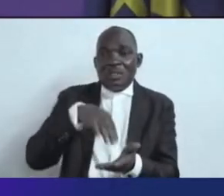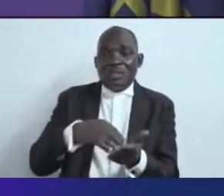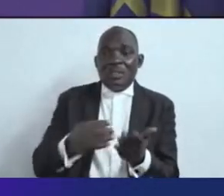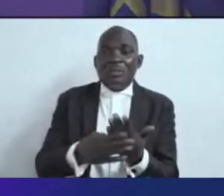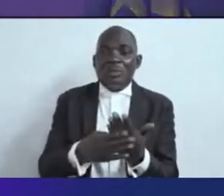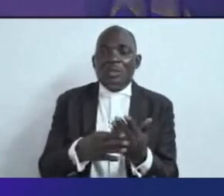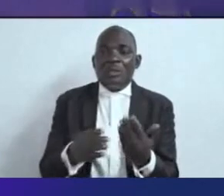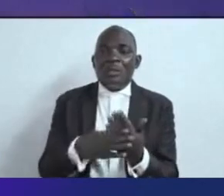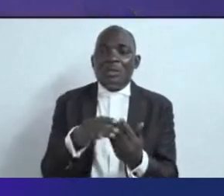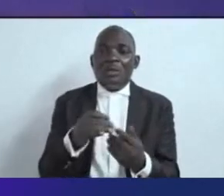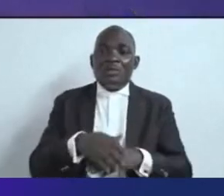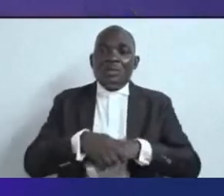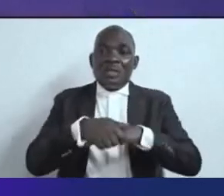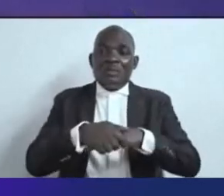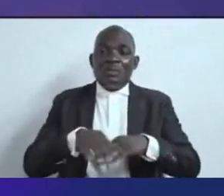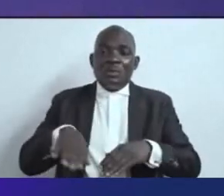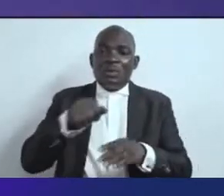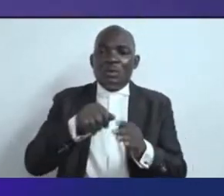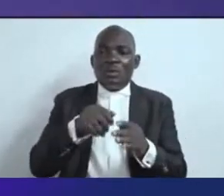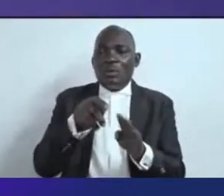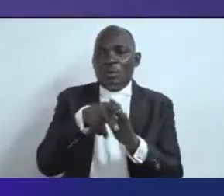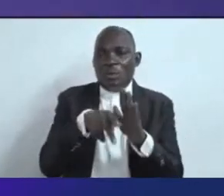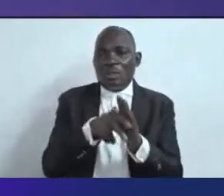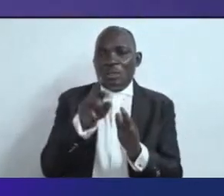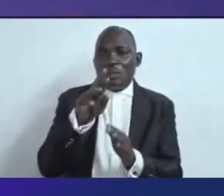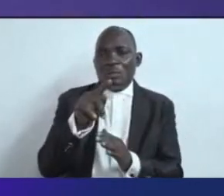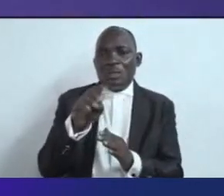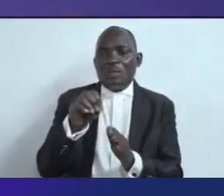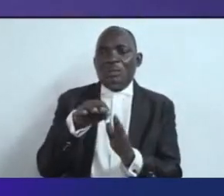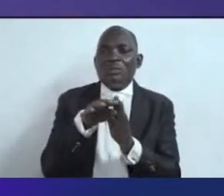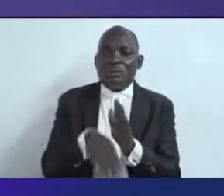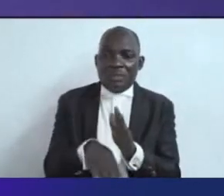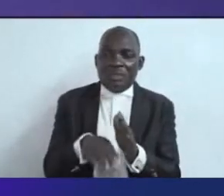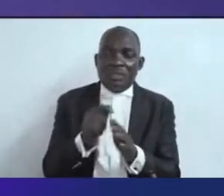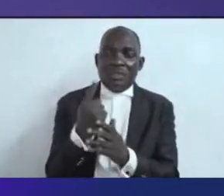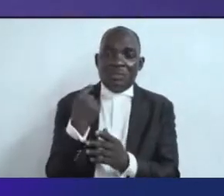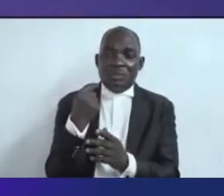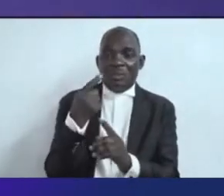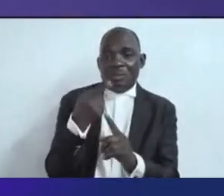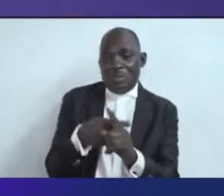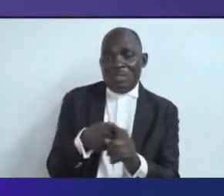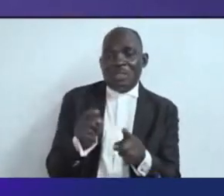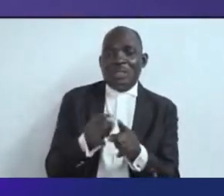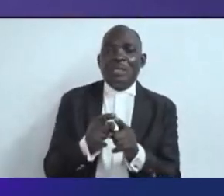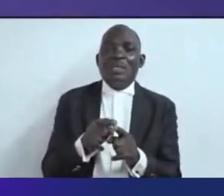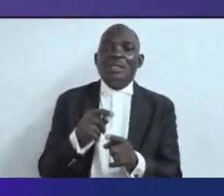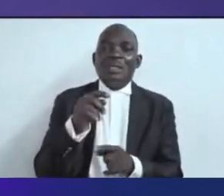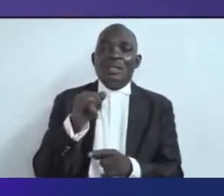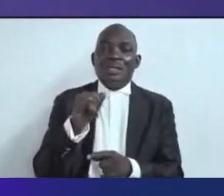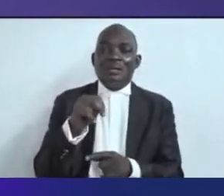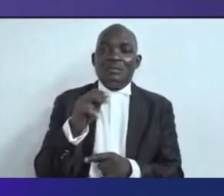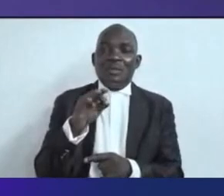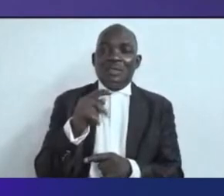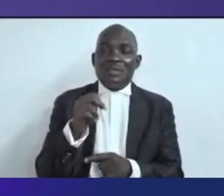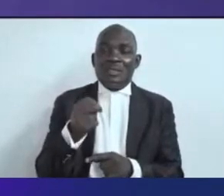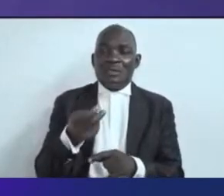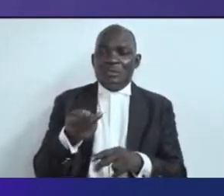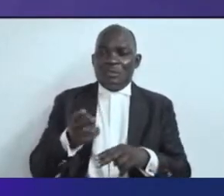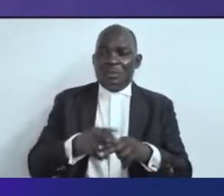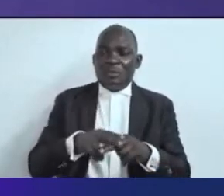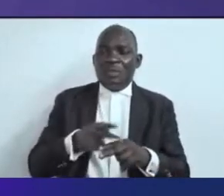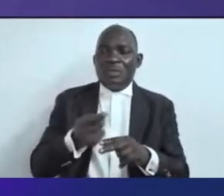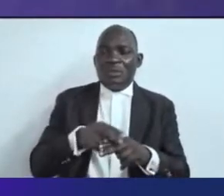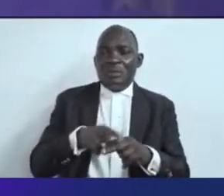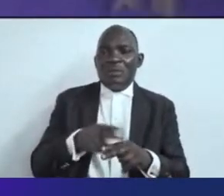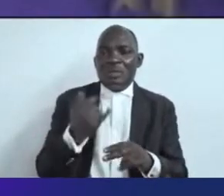and the Bank of England have all reduced their policy rates in recent months as inflation gradually approaches